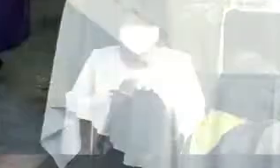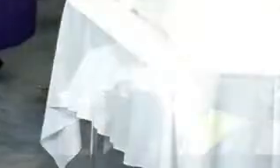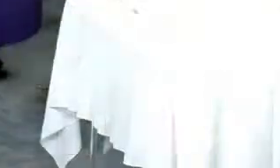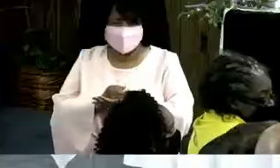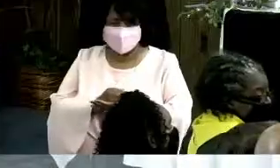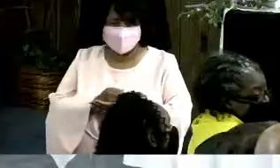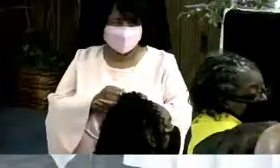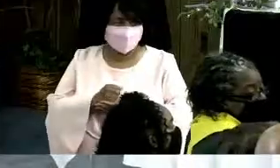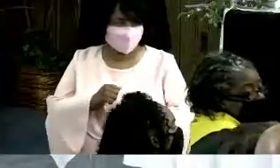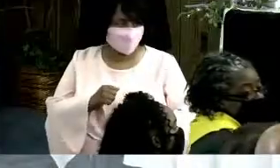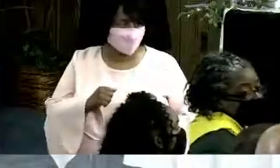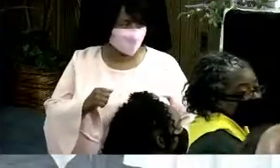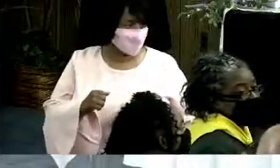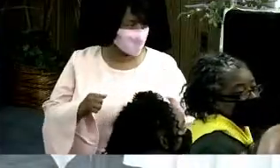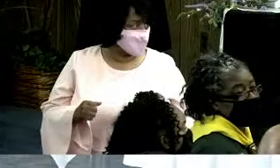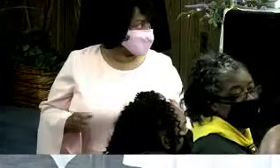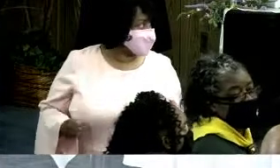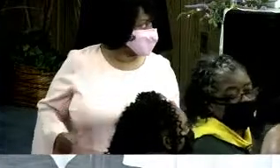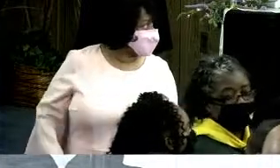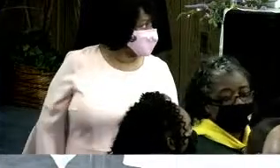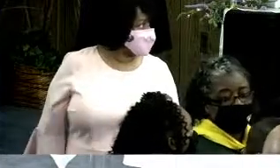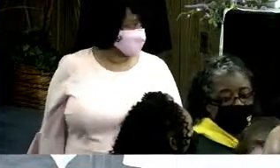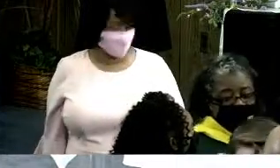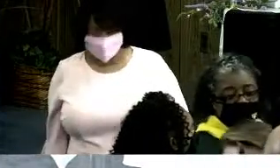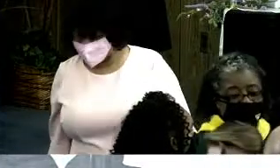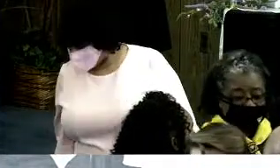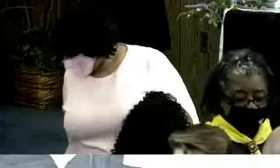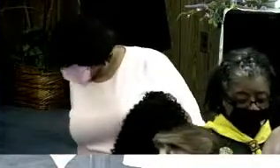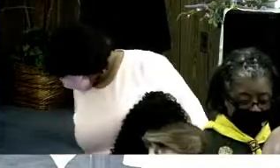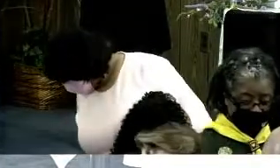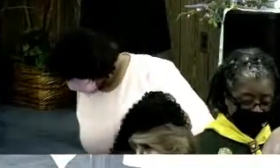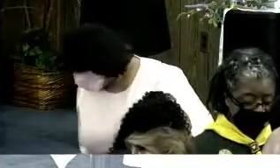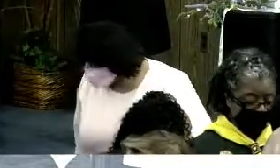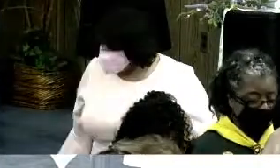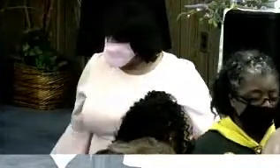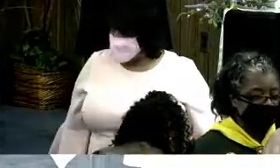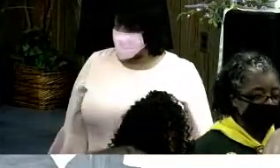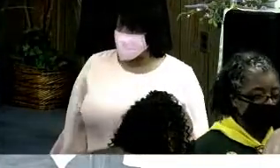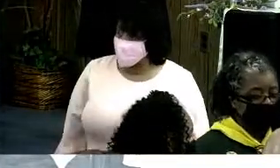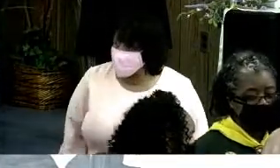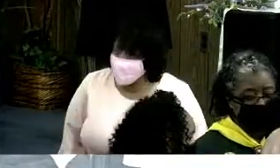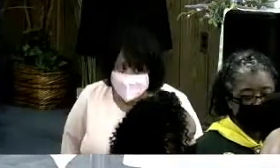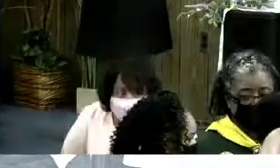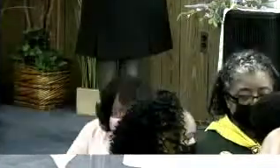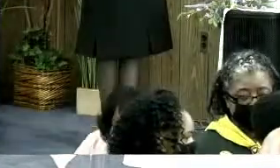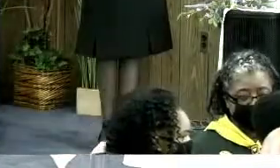You may be seated, and we'll give it to our music ministry.